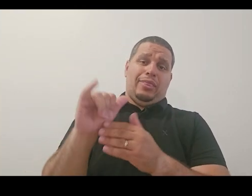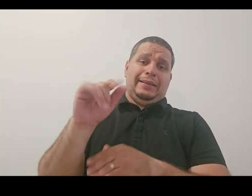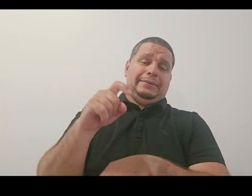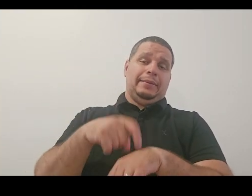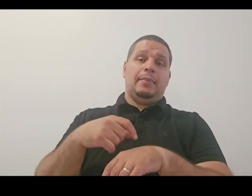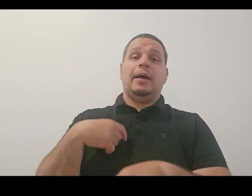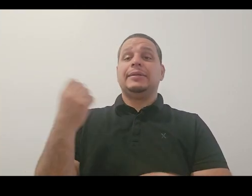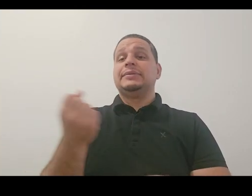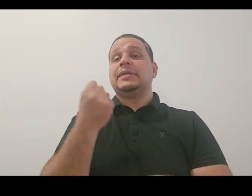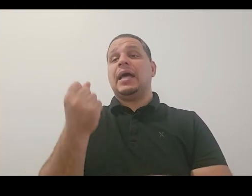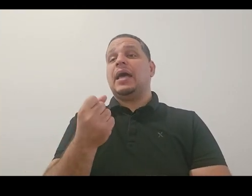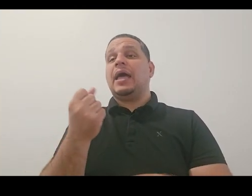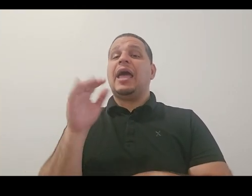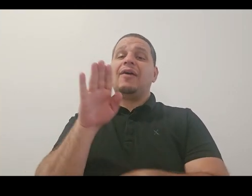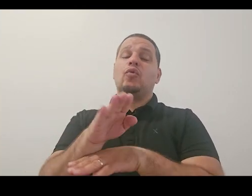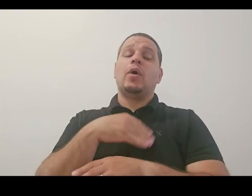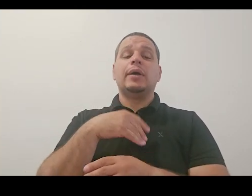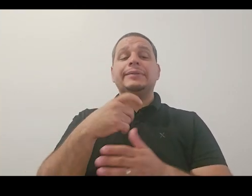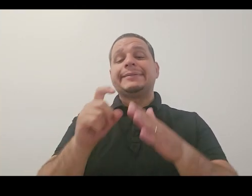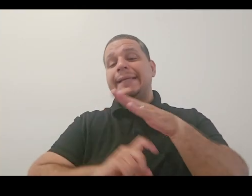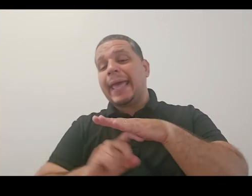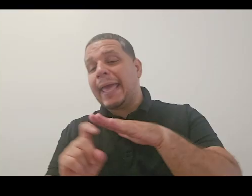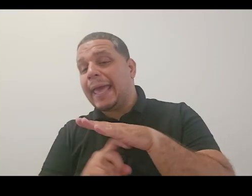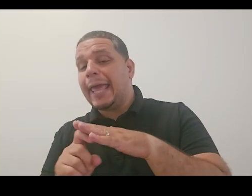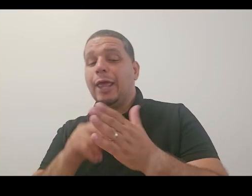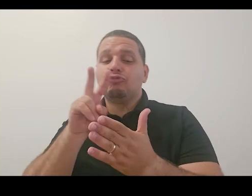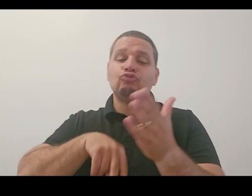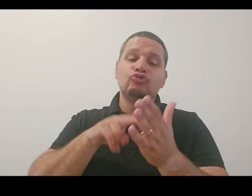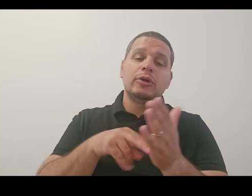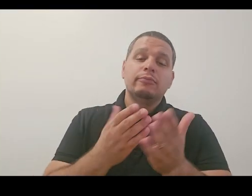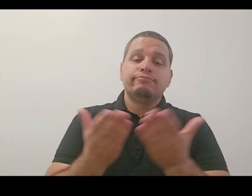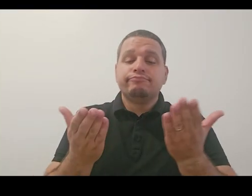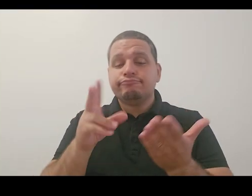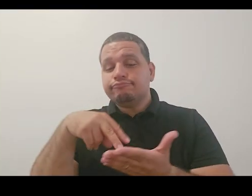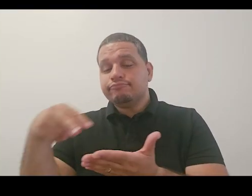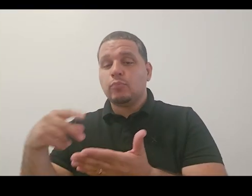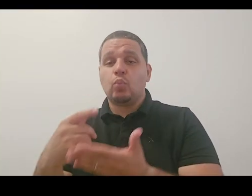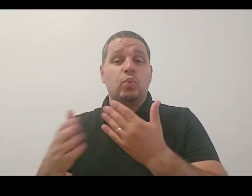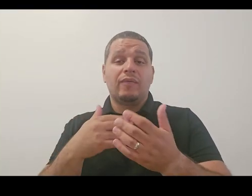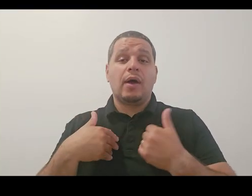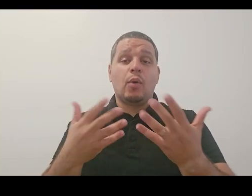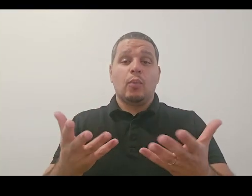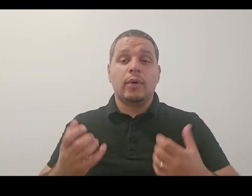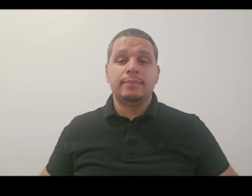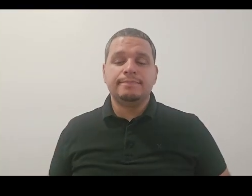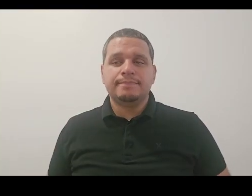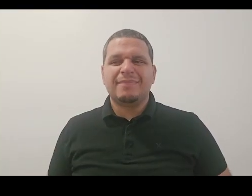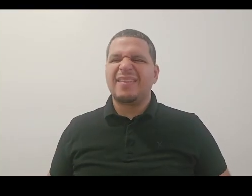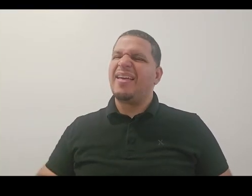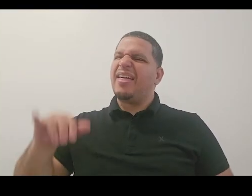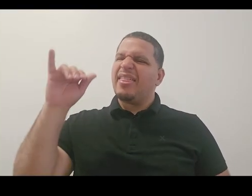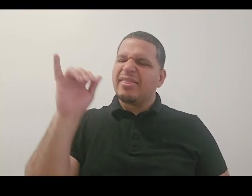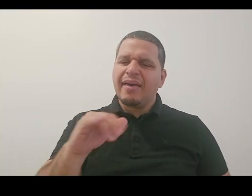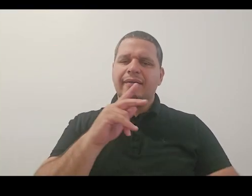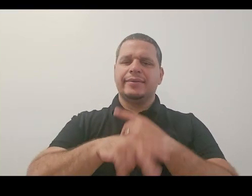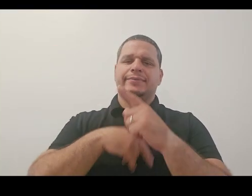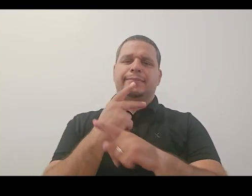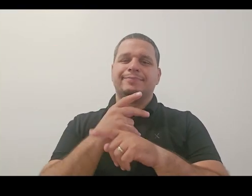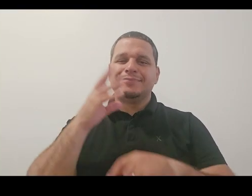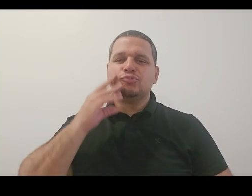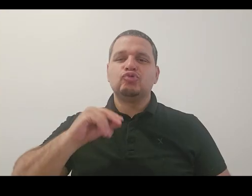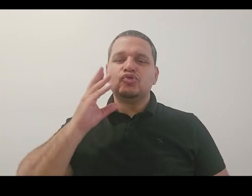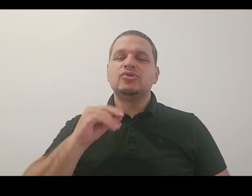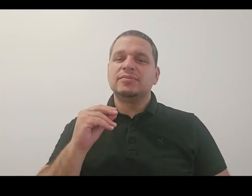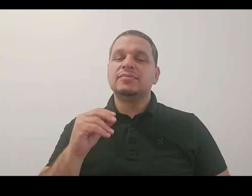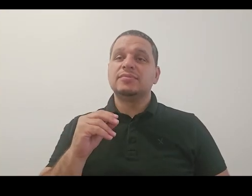afternoon there scanning stuff and reading what I wanted to read, and those experiences, as